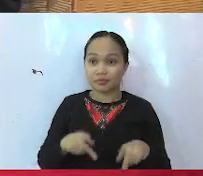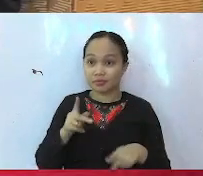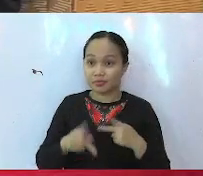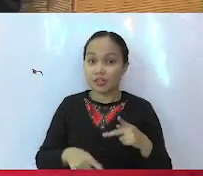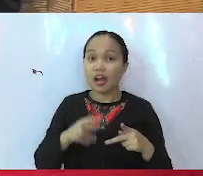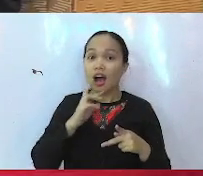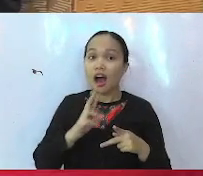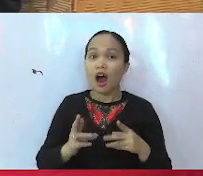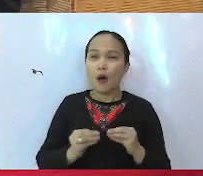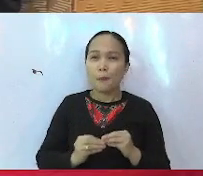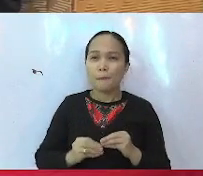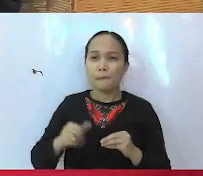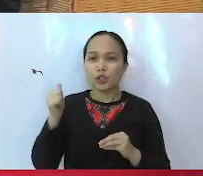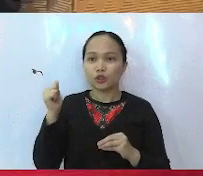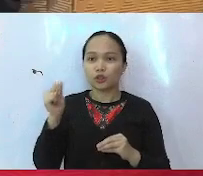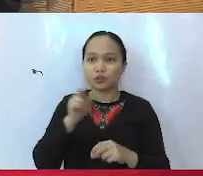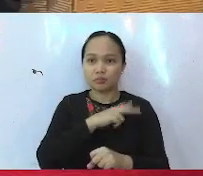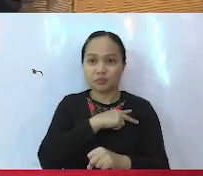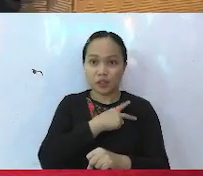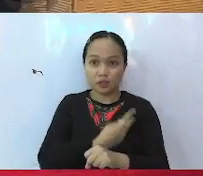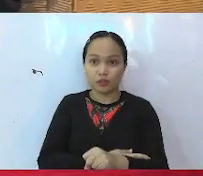are the most powerful, influential group.